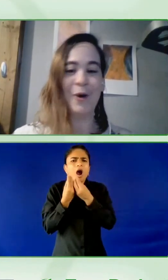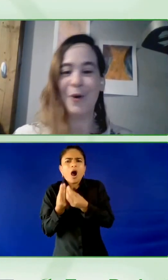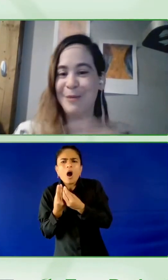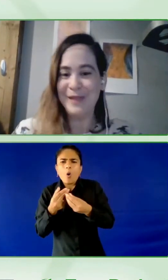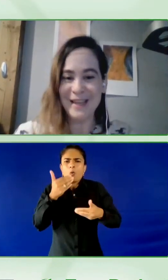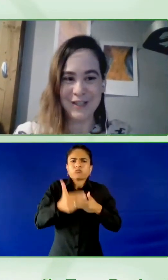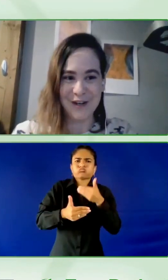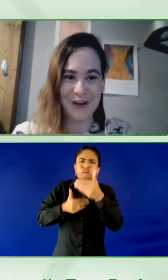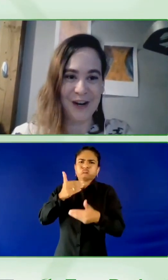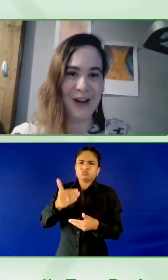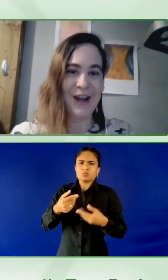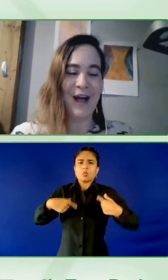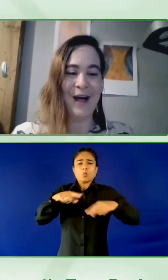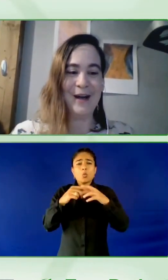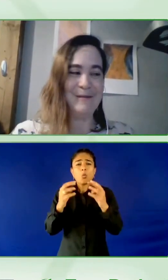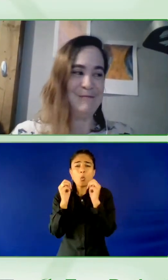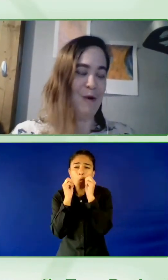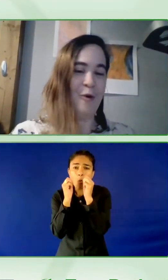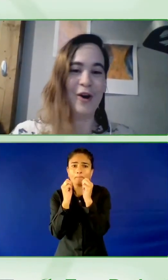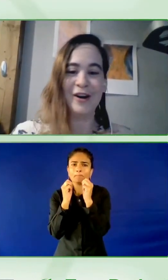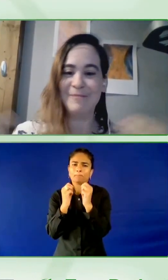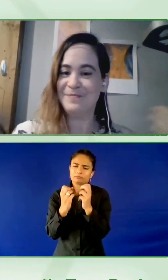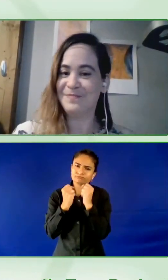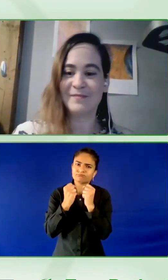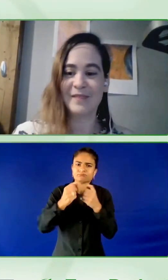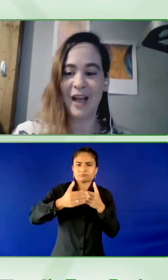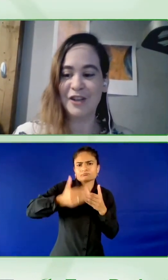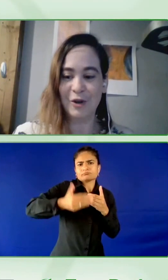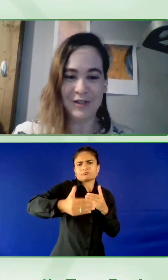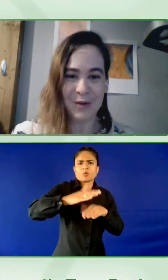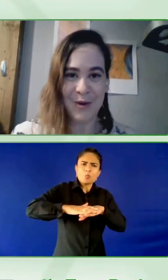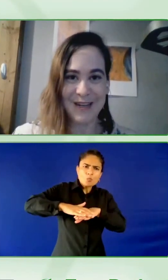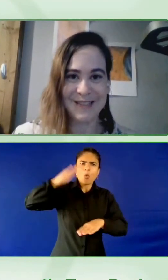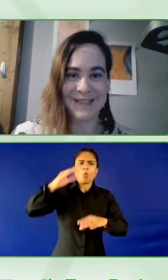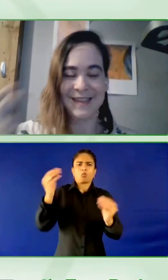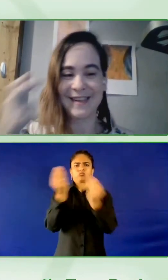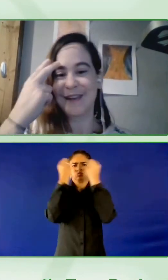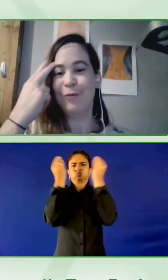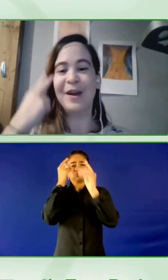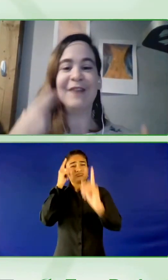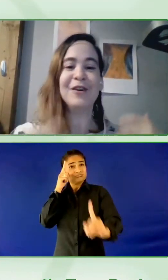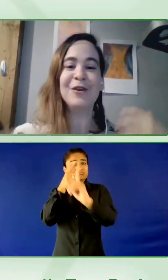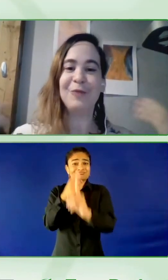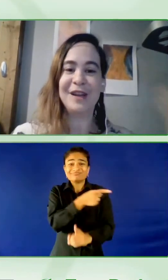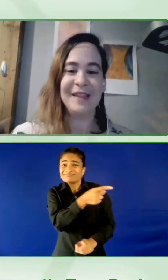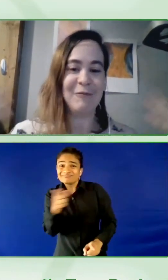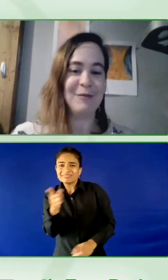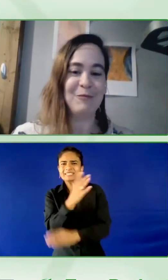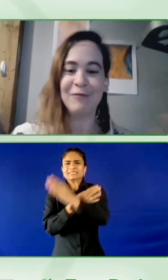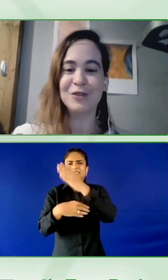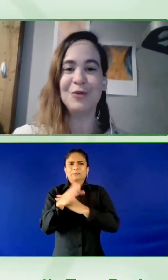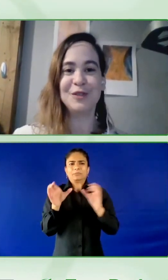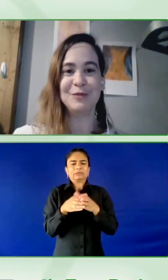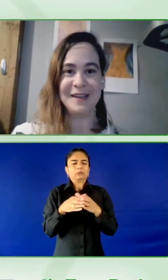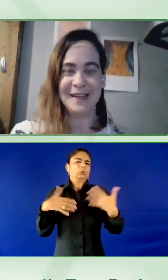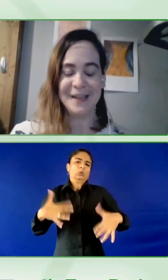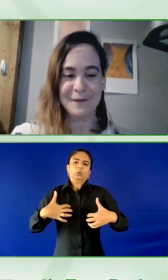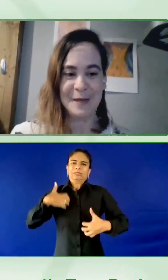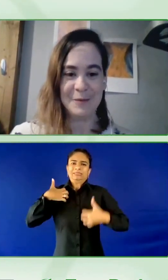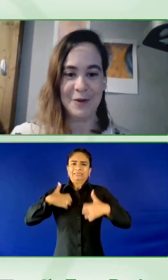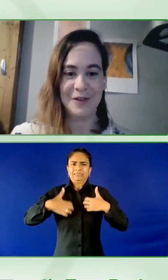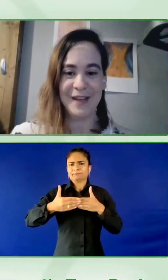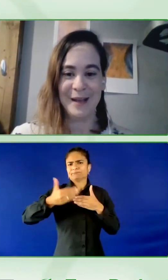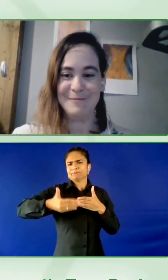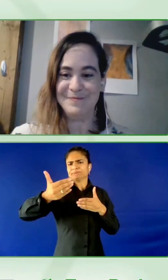reproduction, or pleasure, or adult toys, whatever tools we can